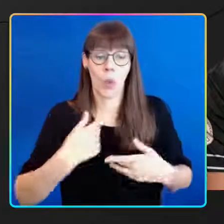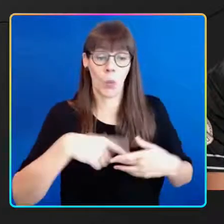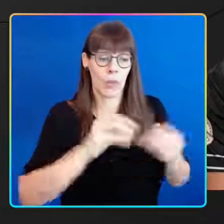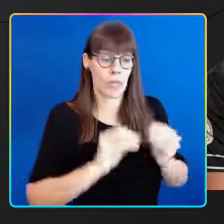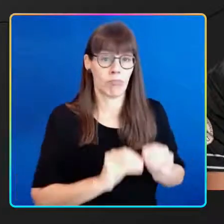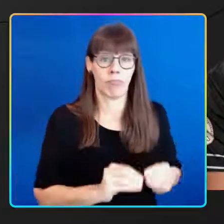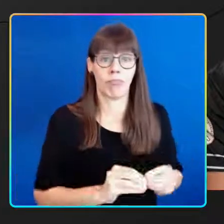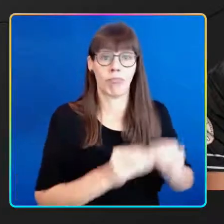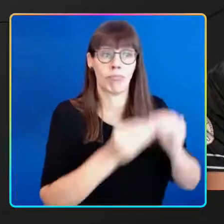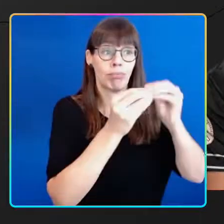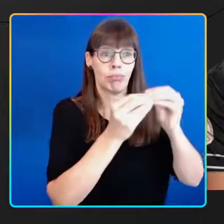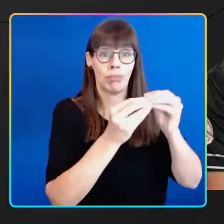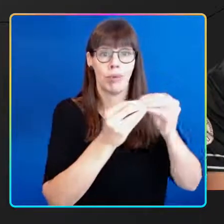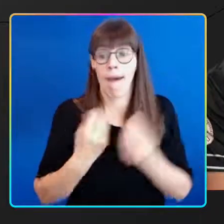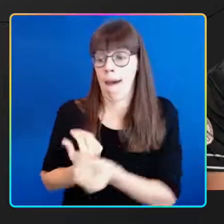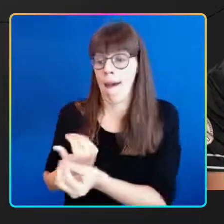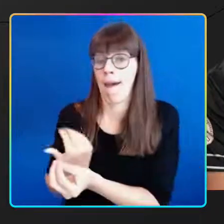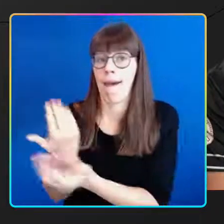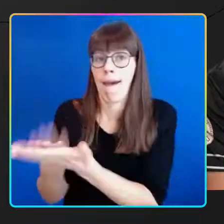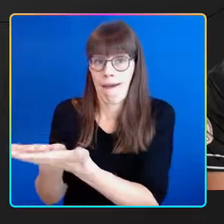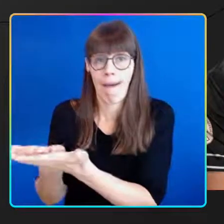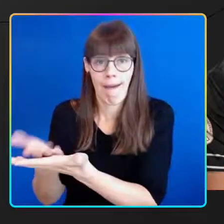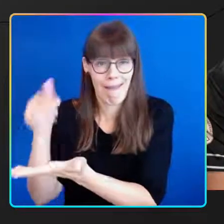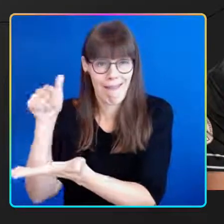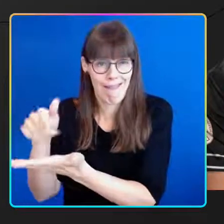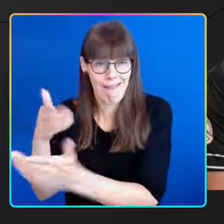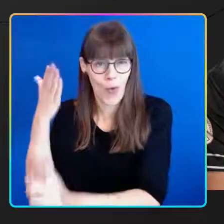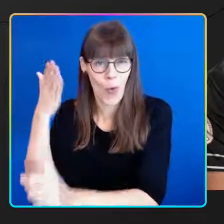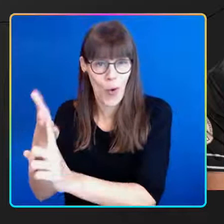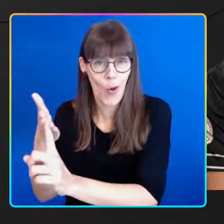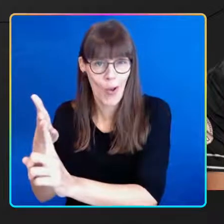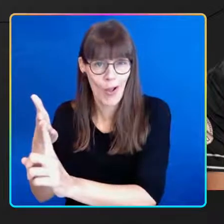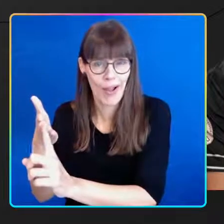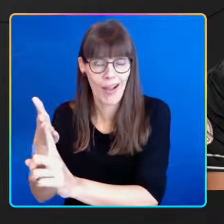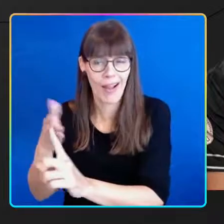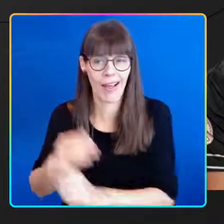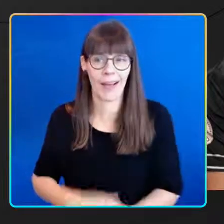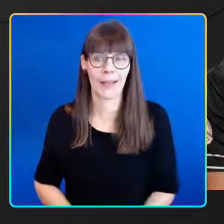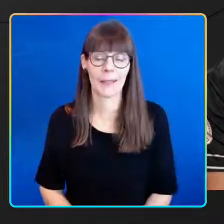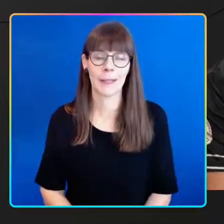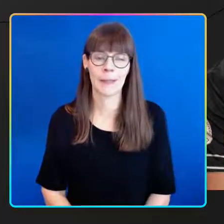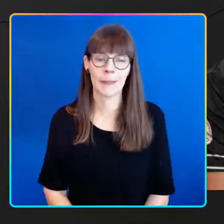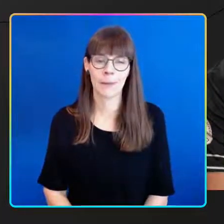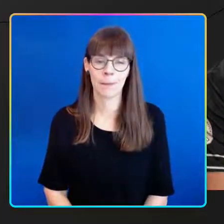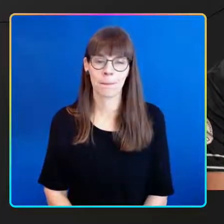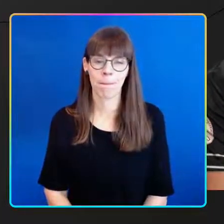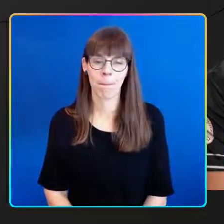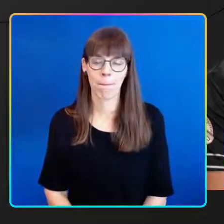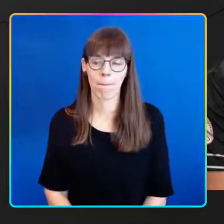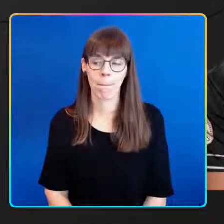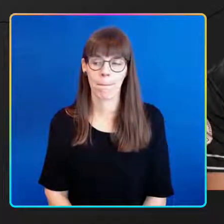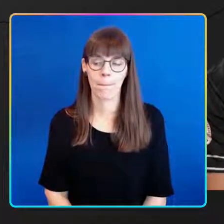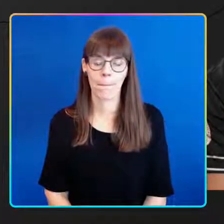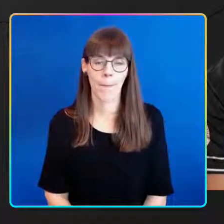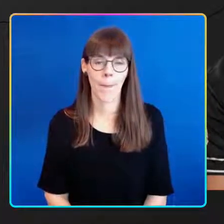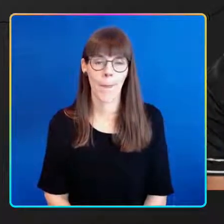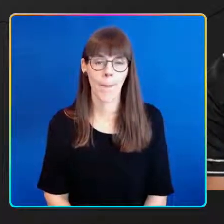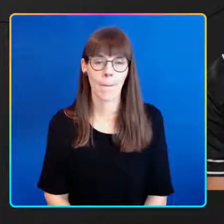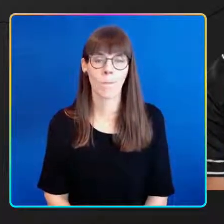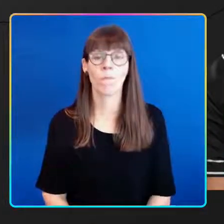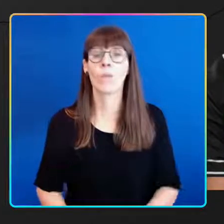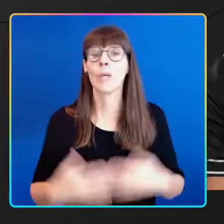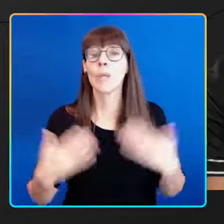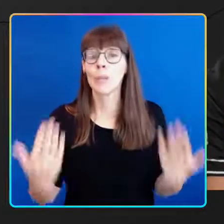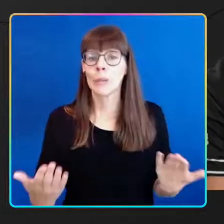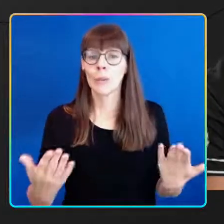get a profit on it, or just to get something that's valuable for the business. So as I say, it's not that it